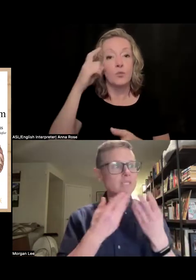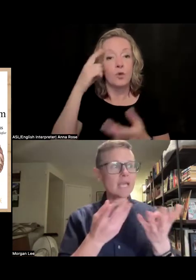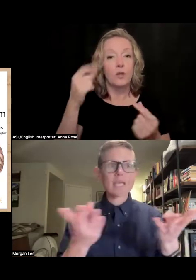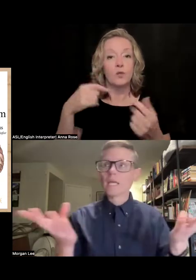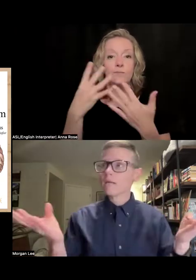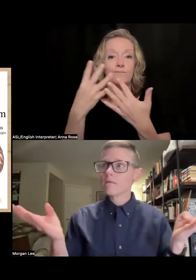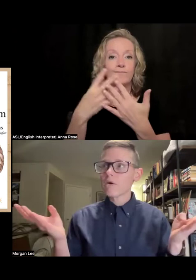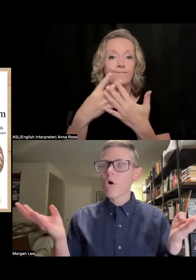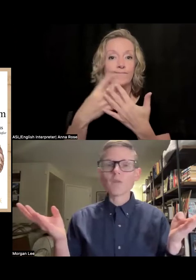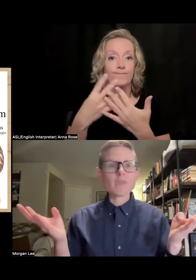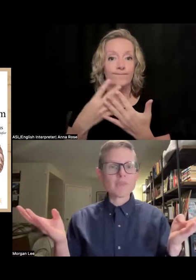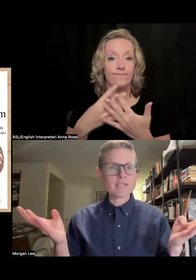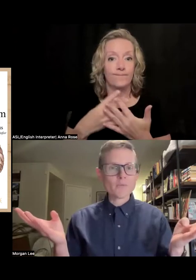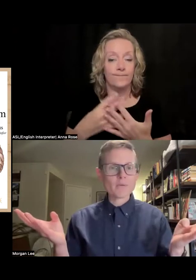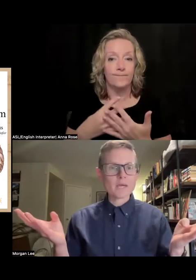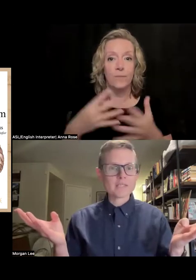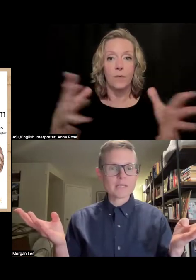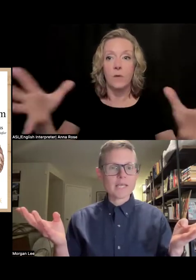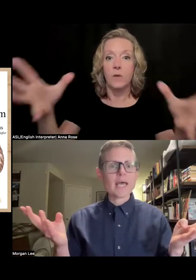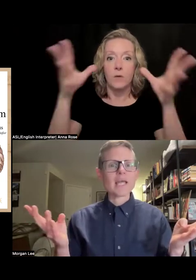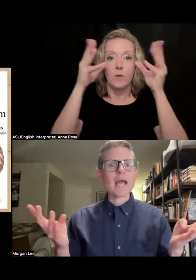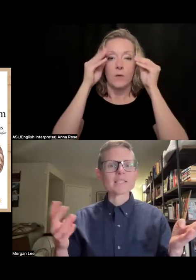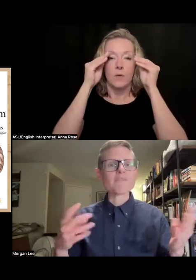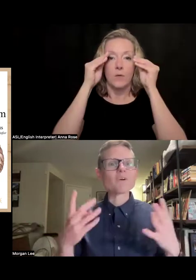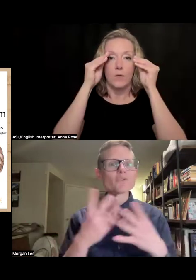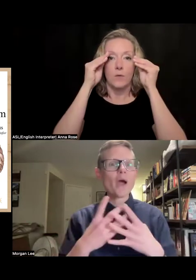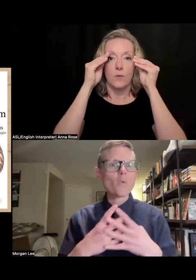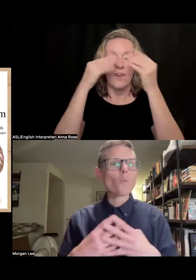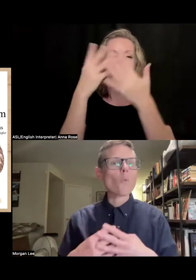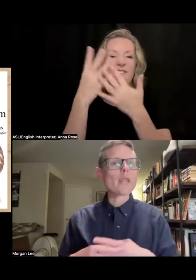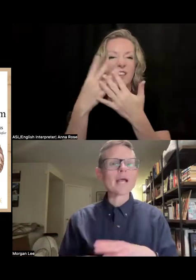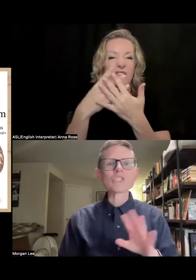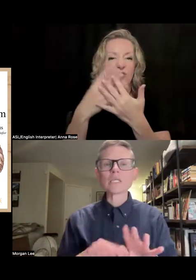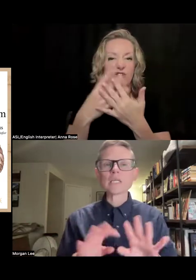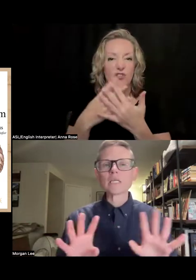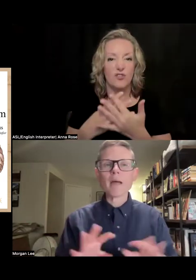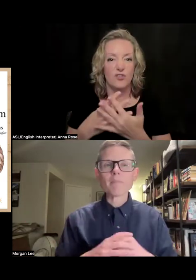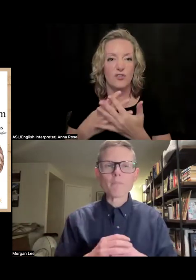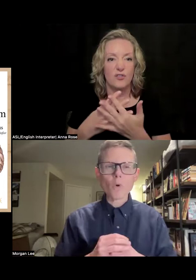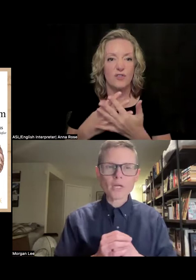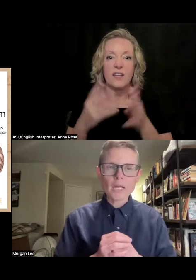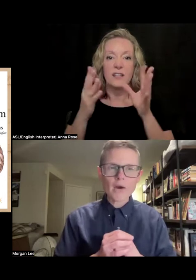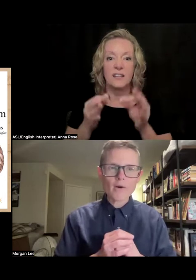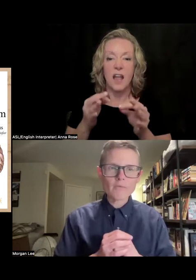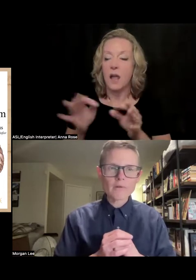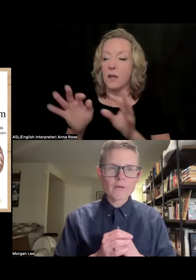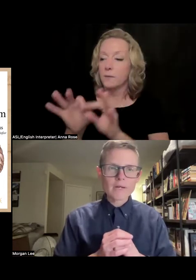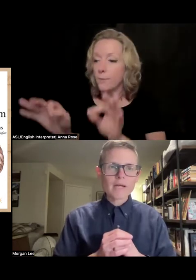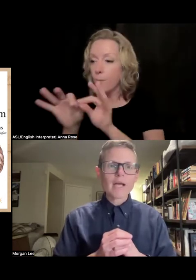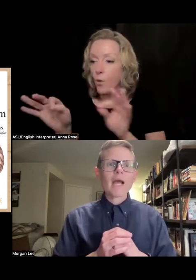do is to take in all of the things around us, and it has to filter out what actually might be important